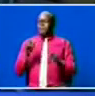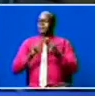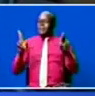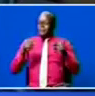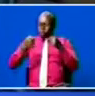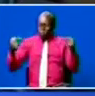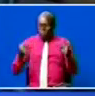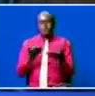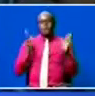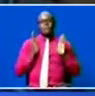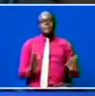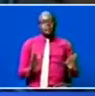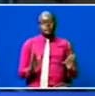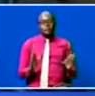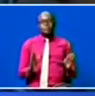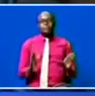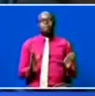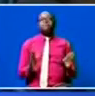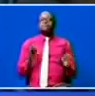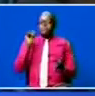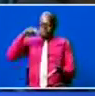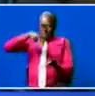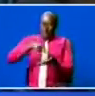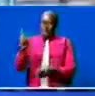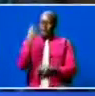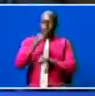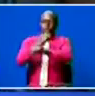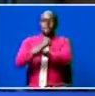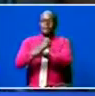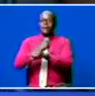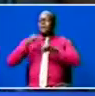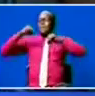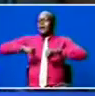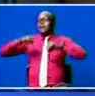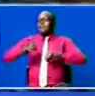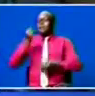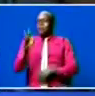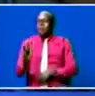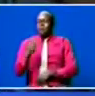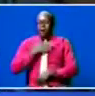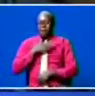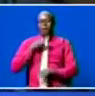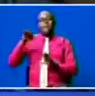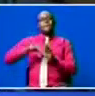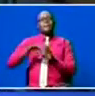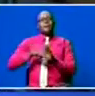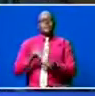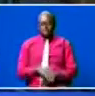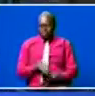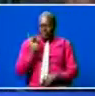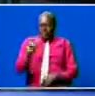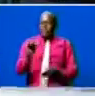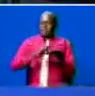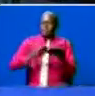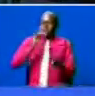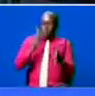with anybody and stand alone to defend resolutions of our members. And that is